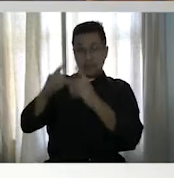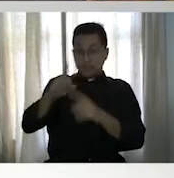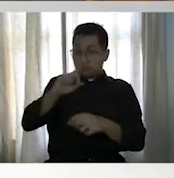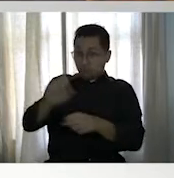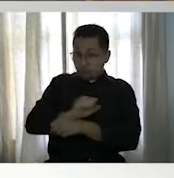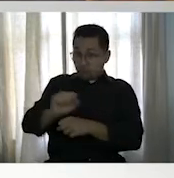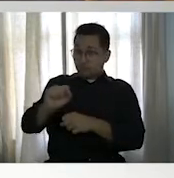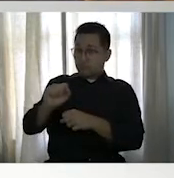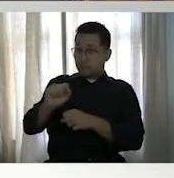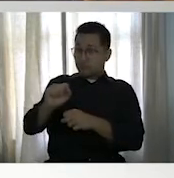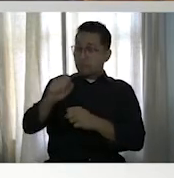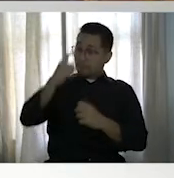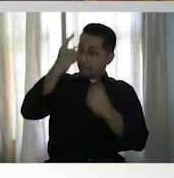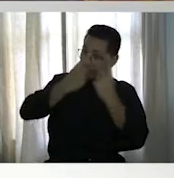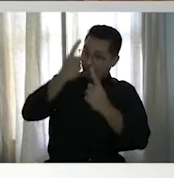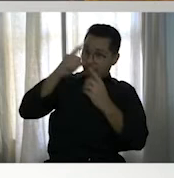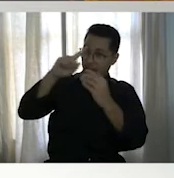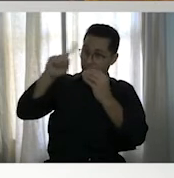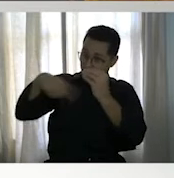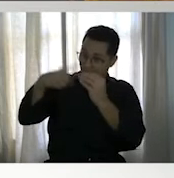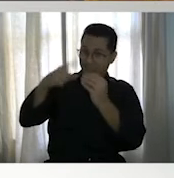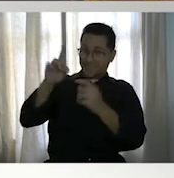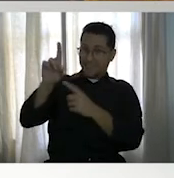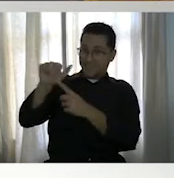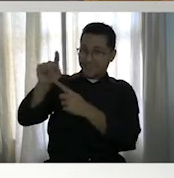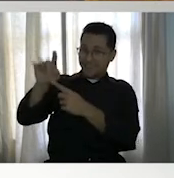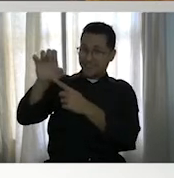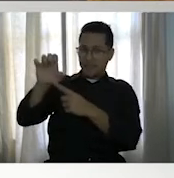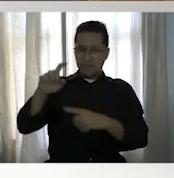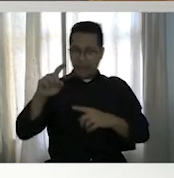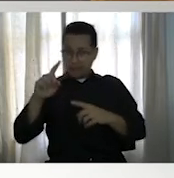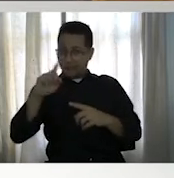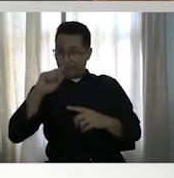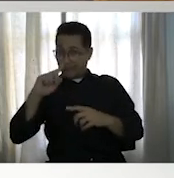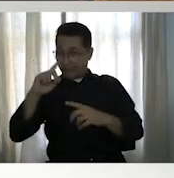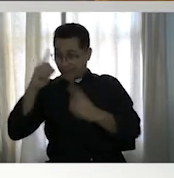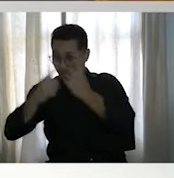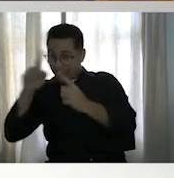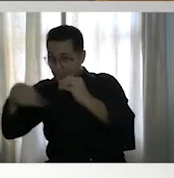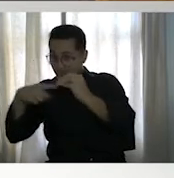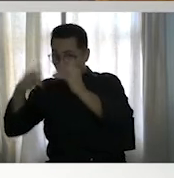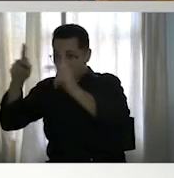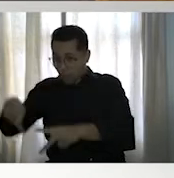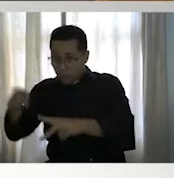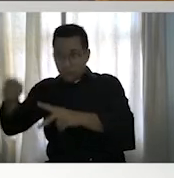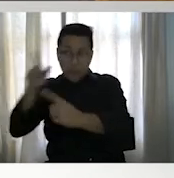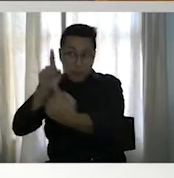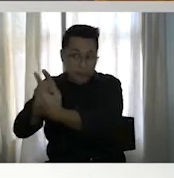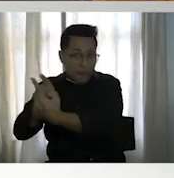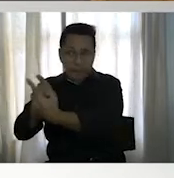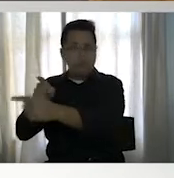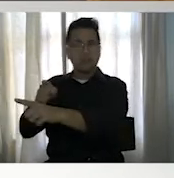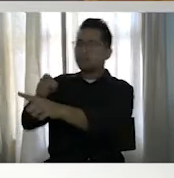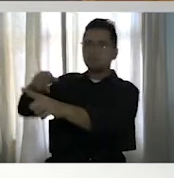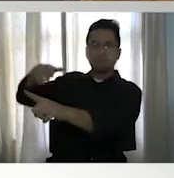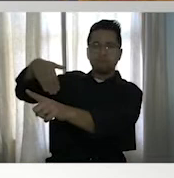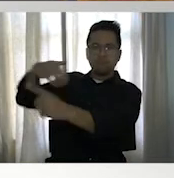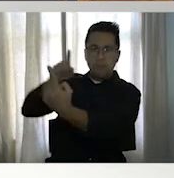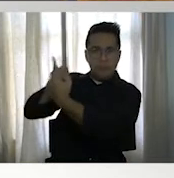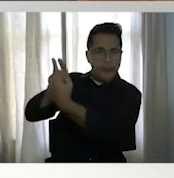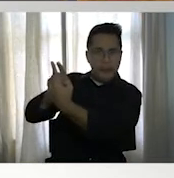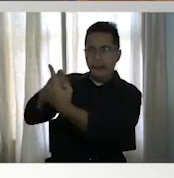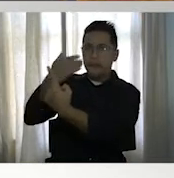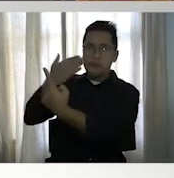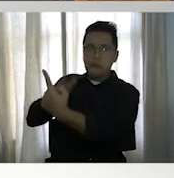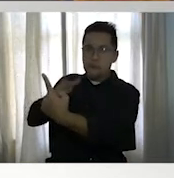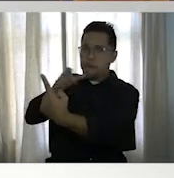about the date, but was he thinking about the person he was going to meet on the date? He did not know this person. So he